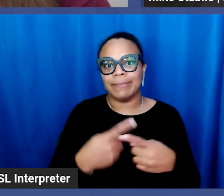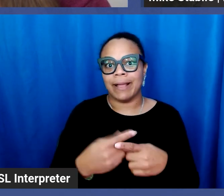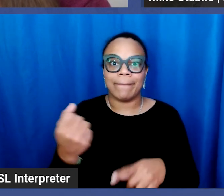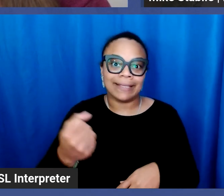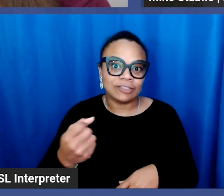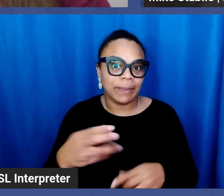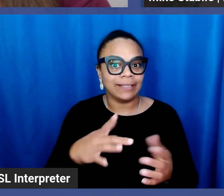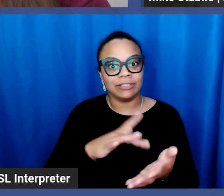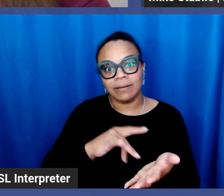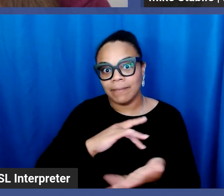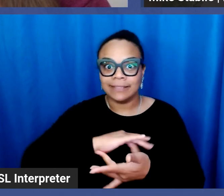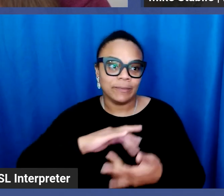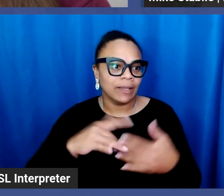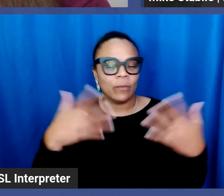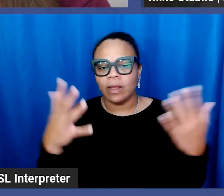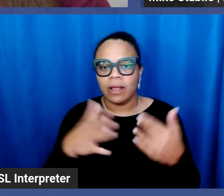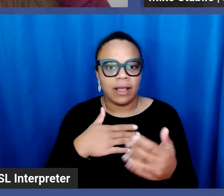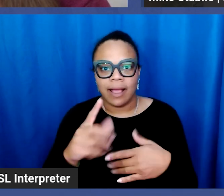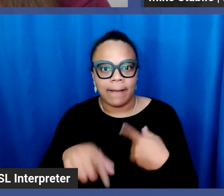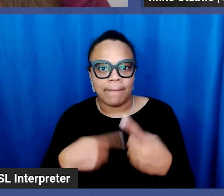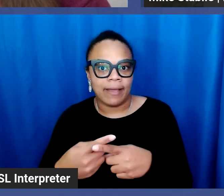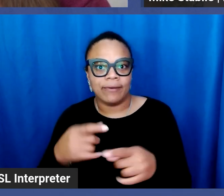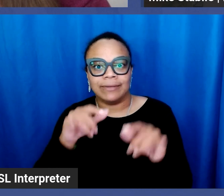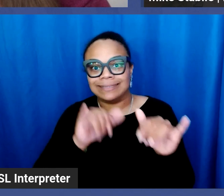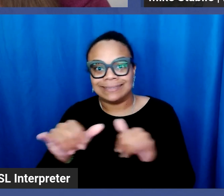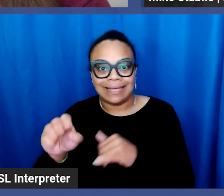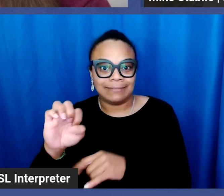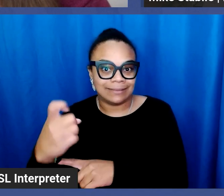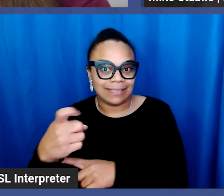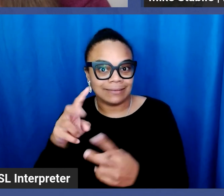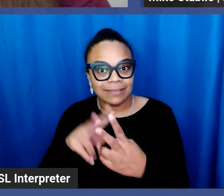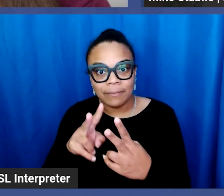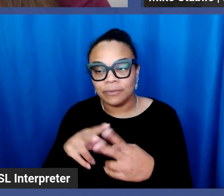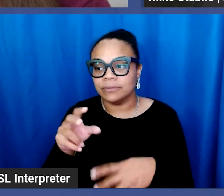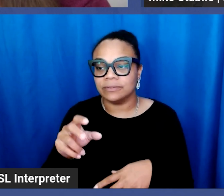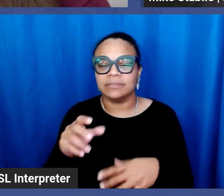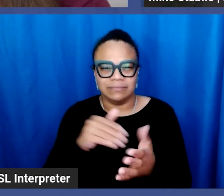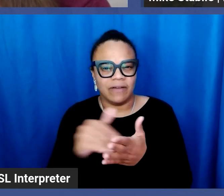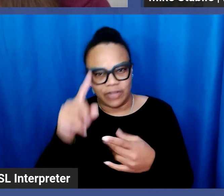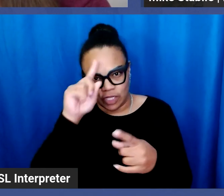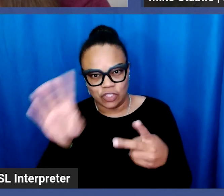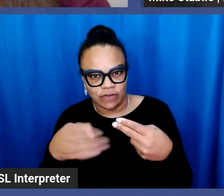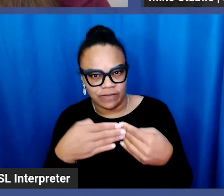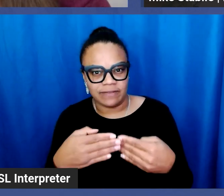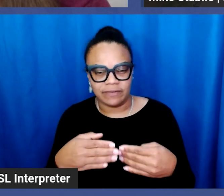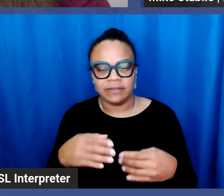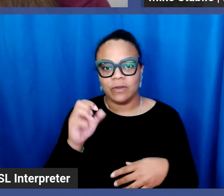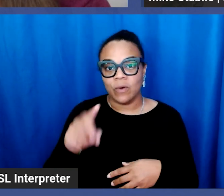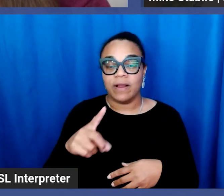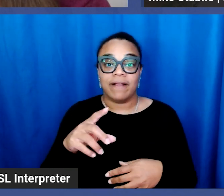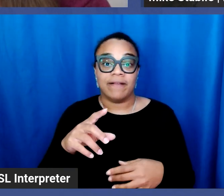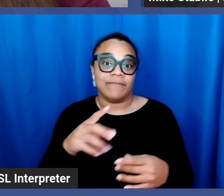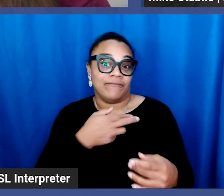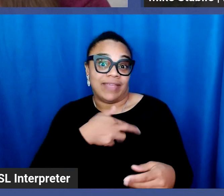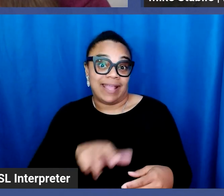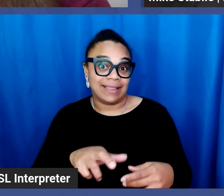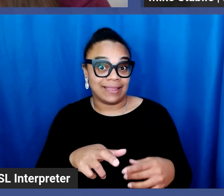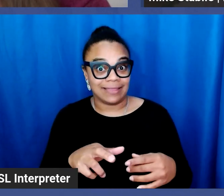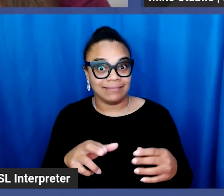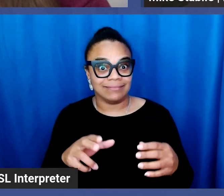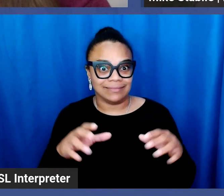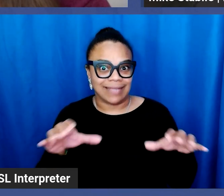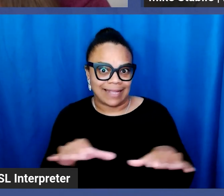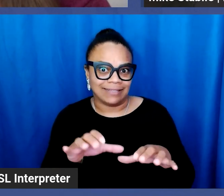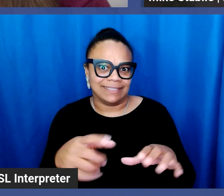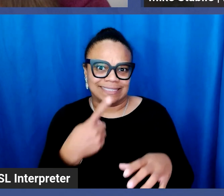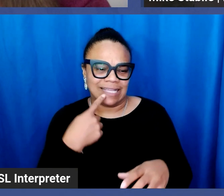about same-sex couples. And, conservative, often faith-based activists are saying that's pornography. We need to pull that out.